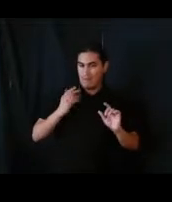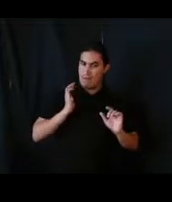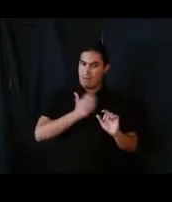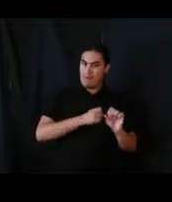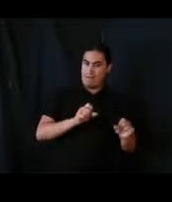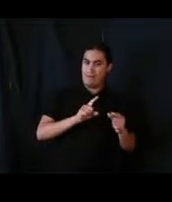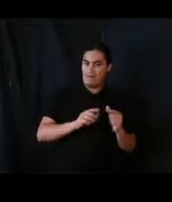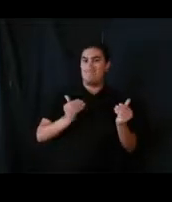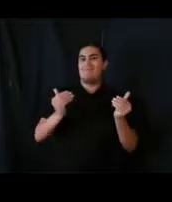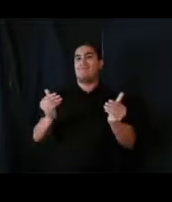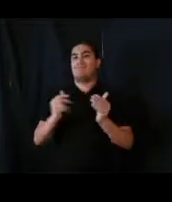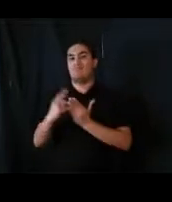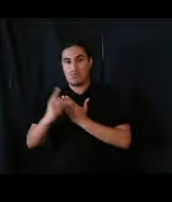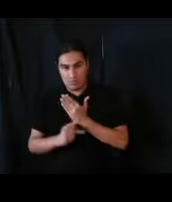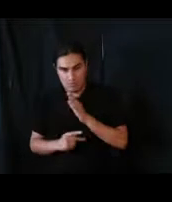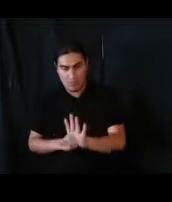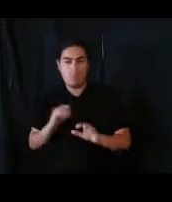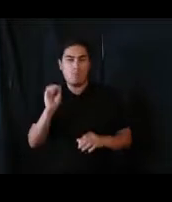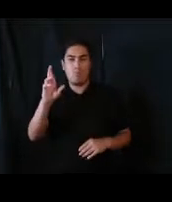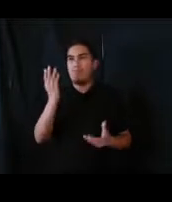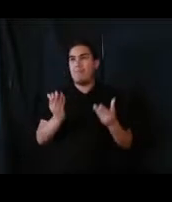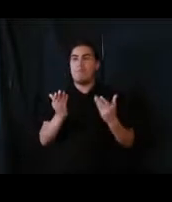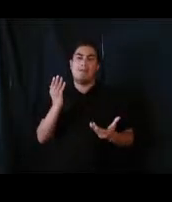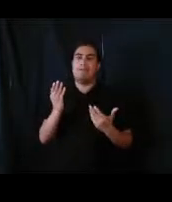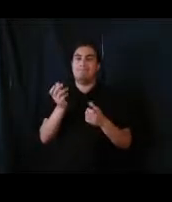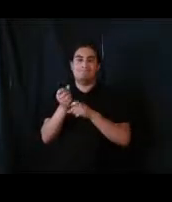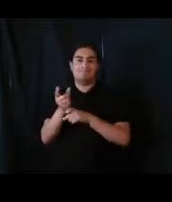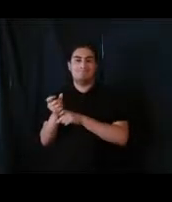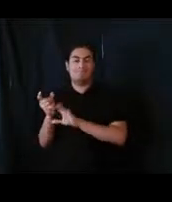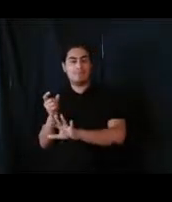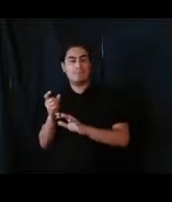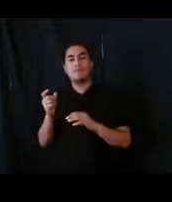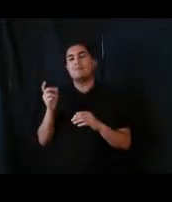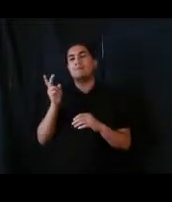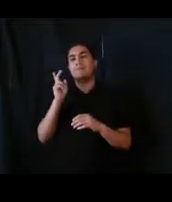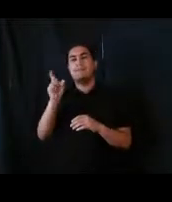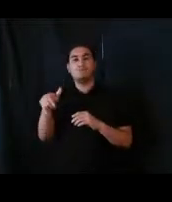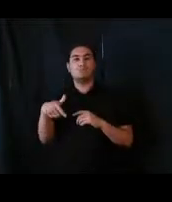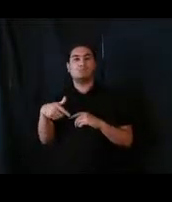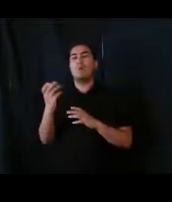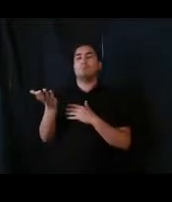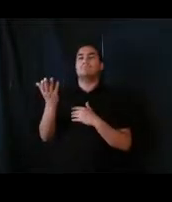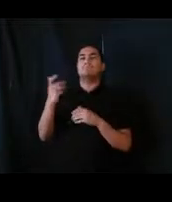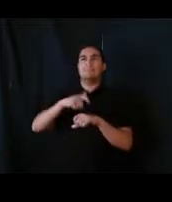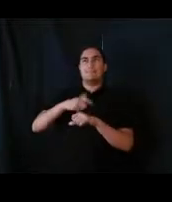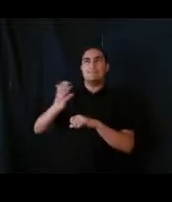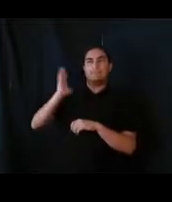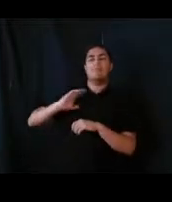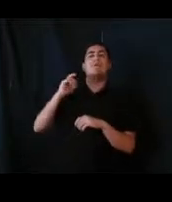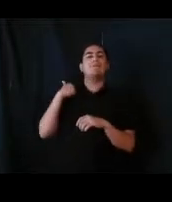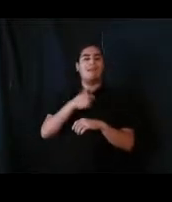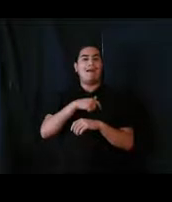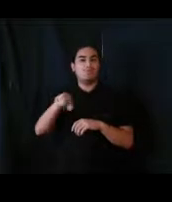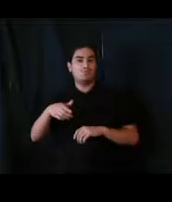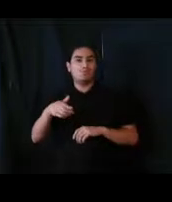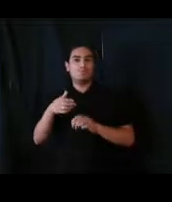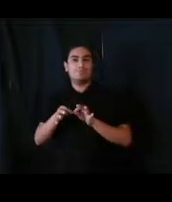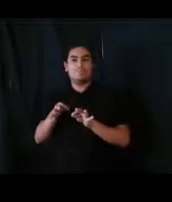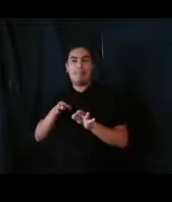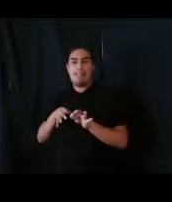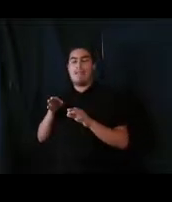advance projects or perhaps you know in other some years it's been a need to delay projects should we be looking at what is our